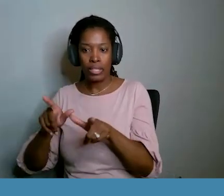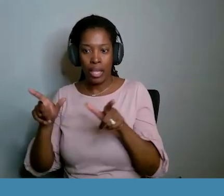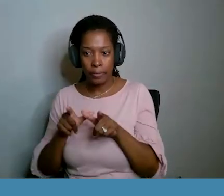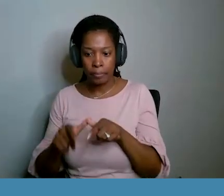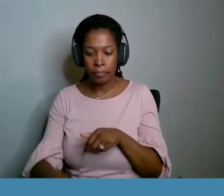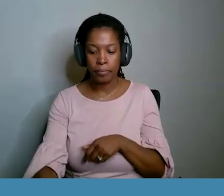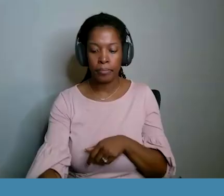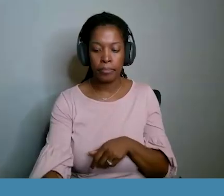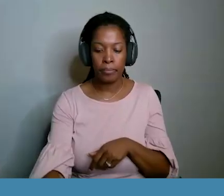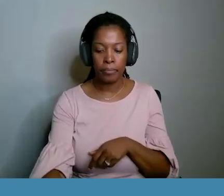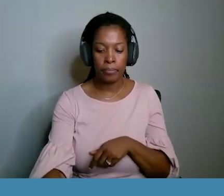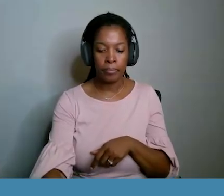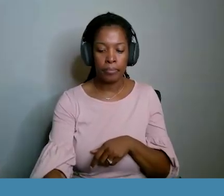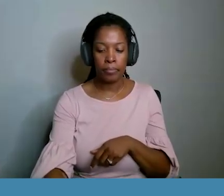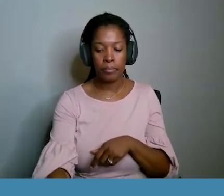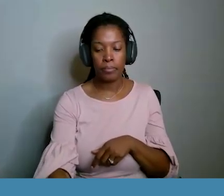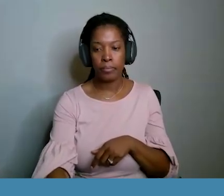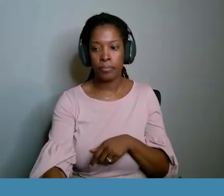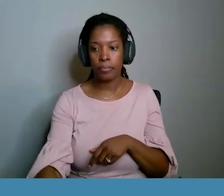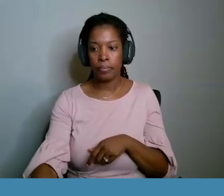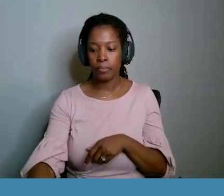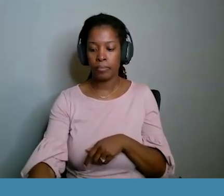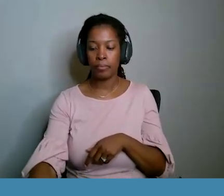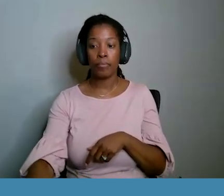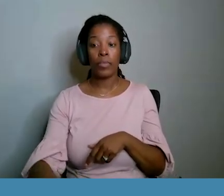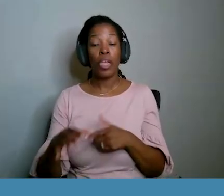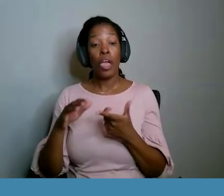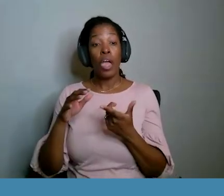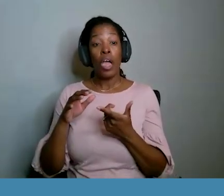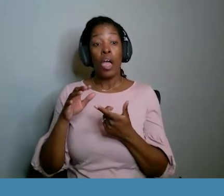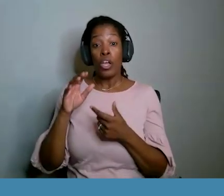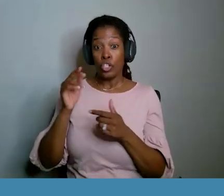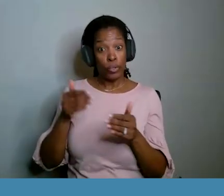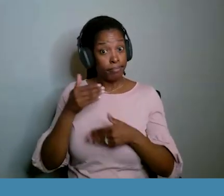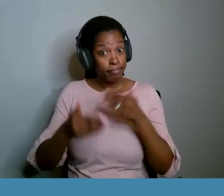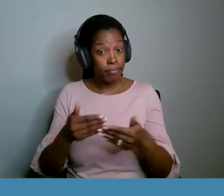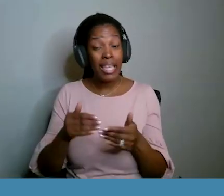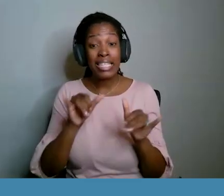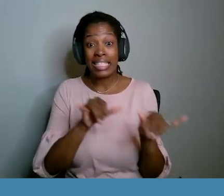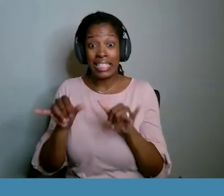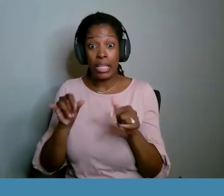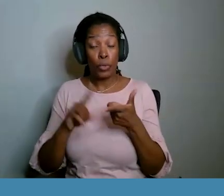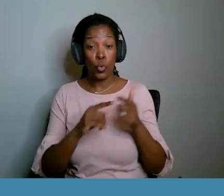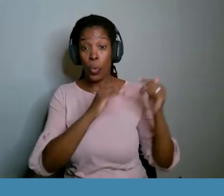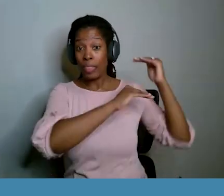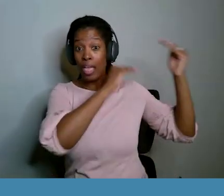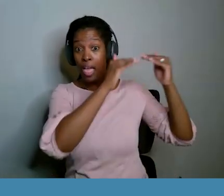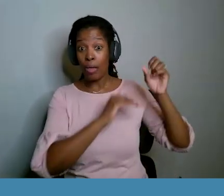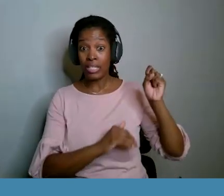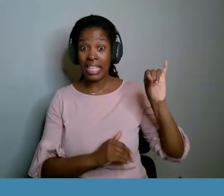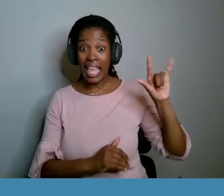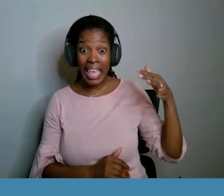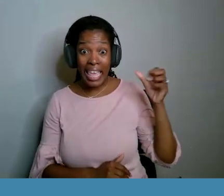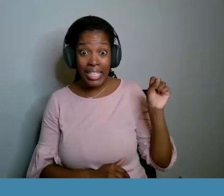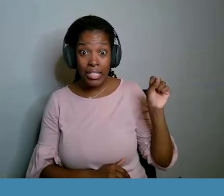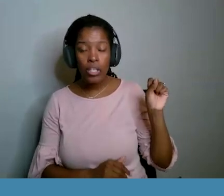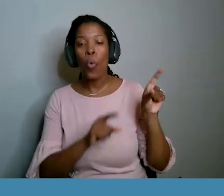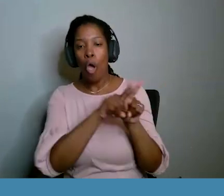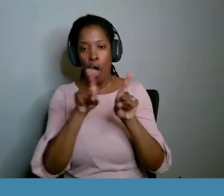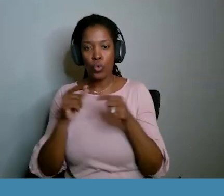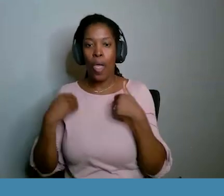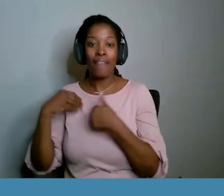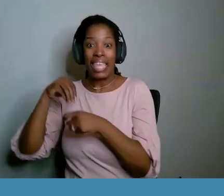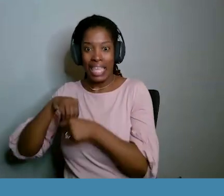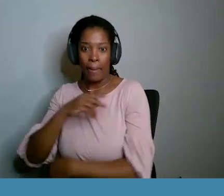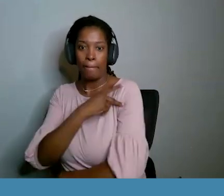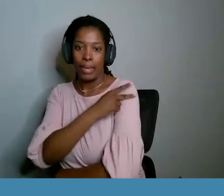So moving forward, similar to the adult settings of the state hospitals, there are also inpatient settings